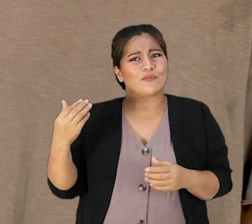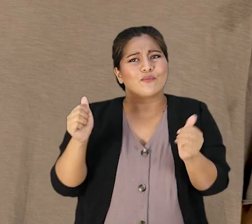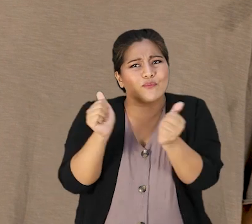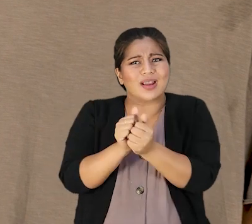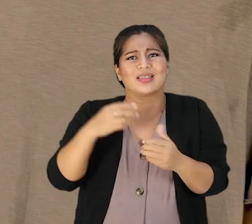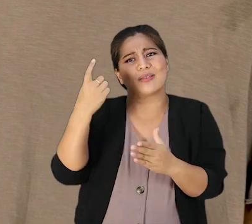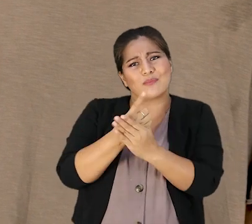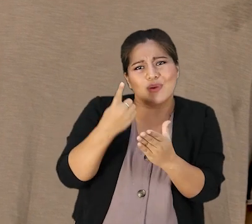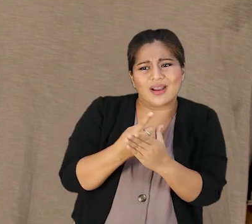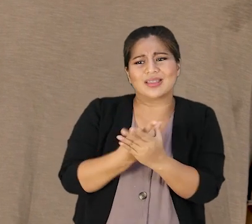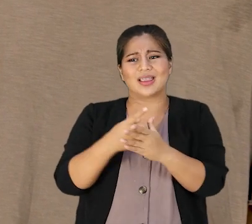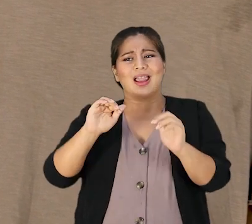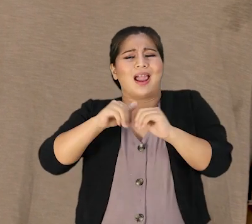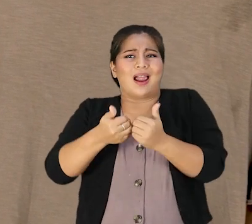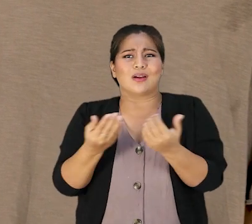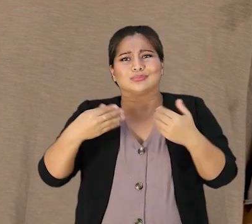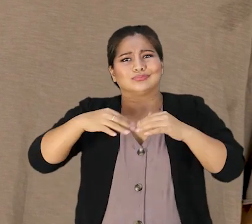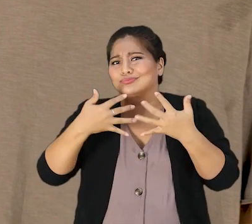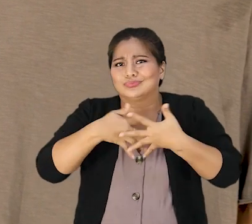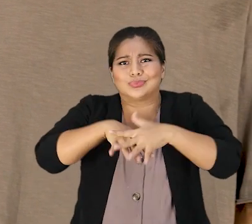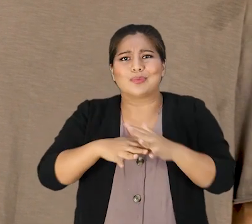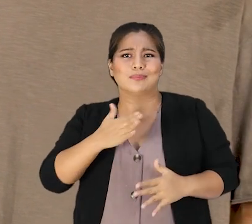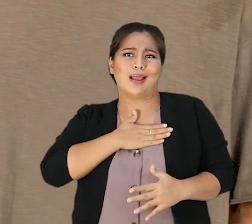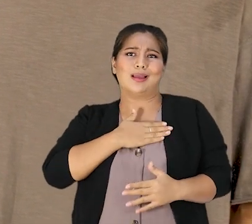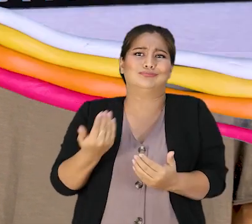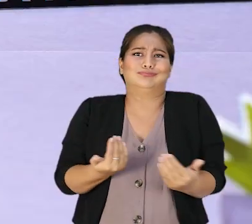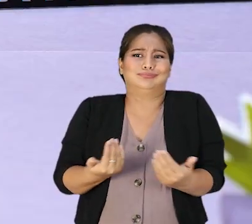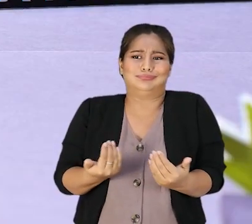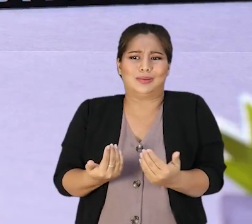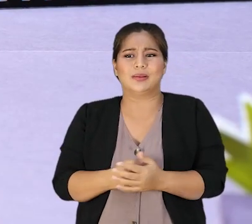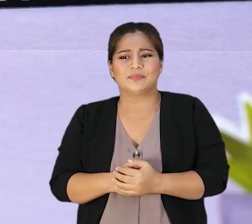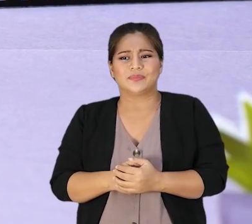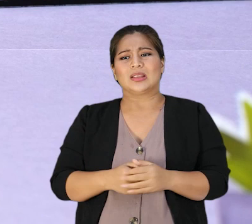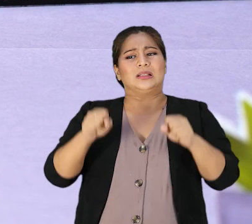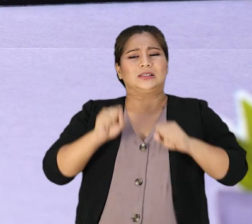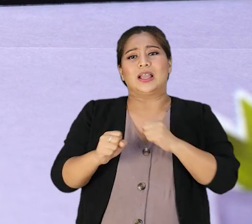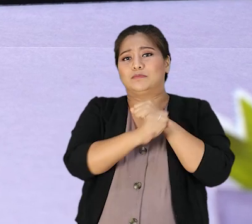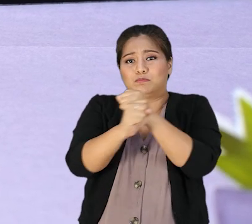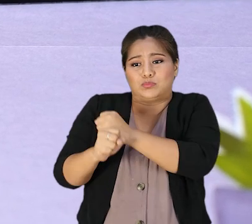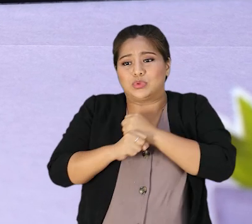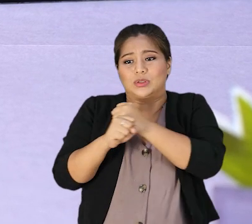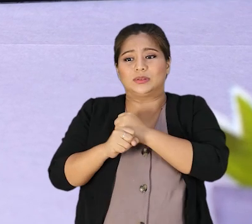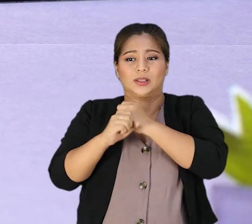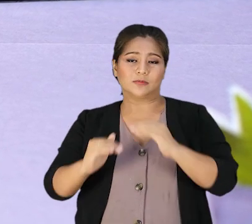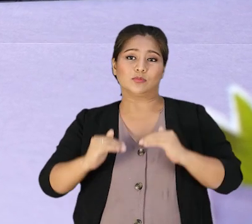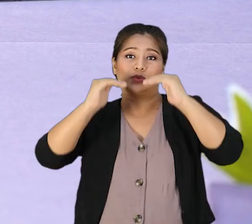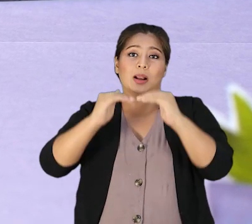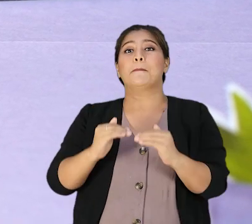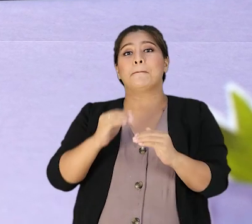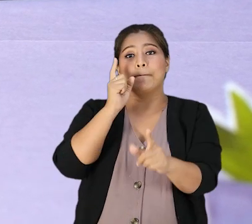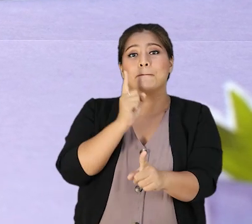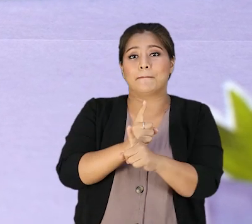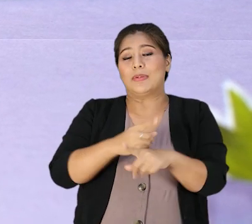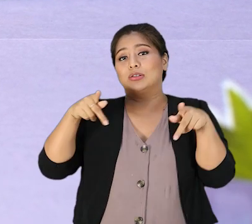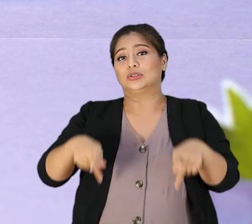have a disability? How can employers better include people like my child? Laws and policies can protect and promote the